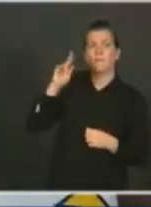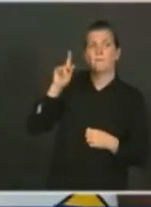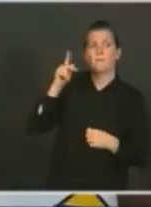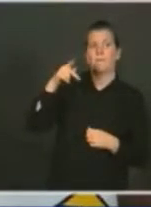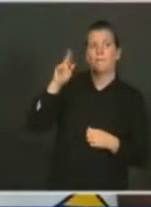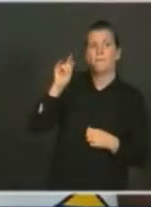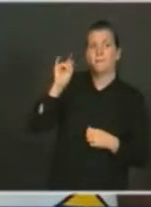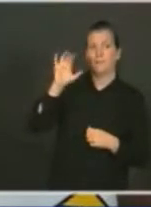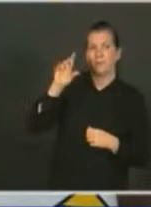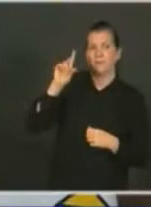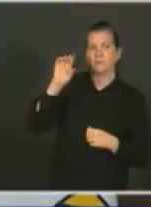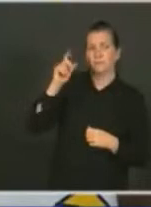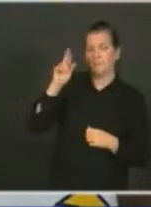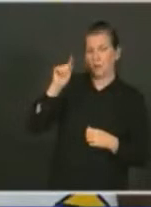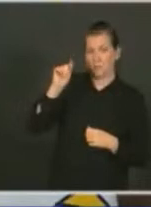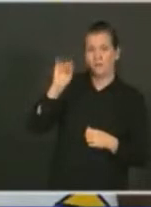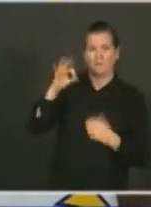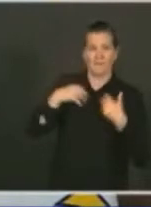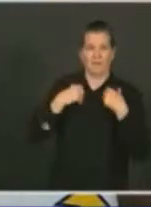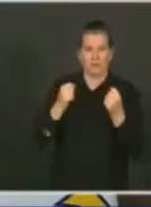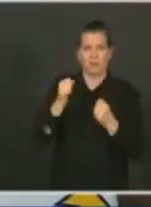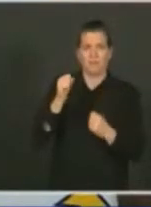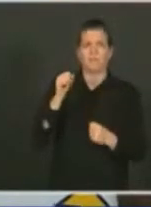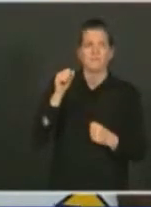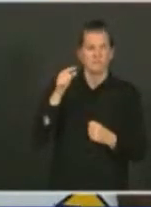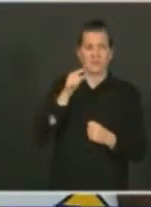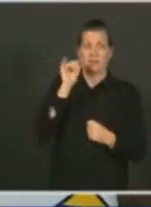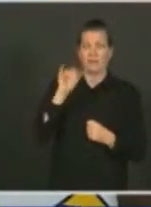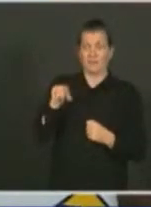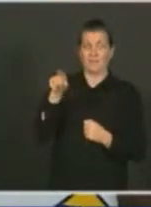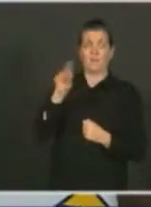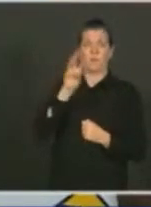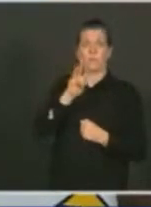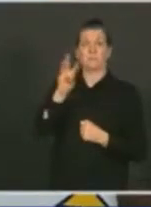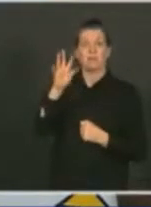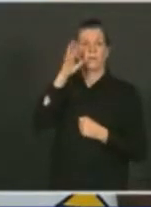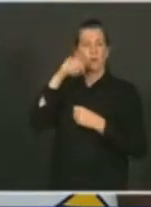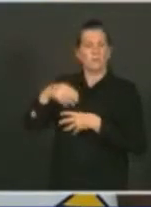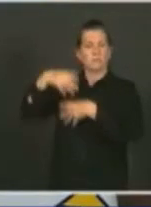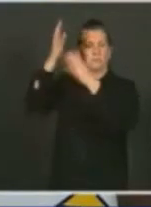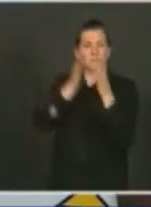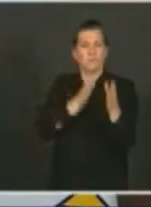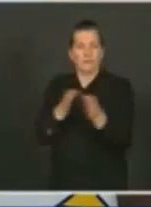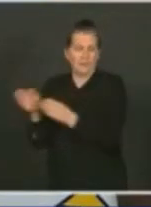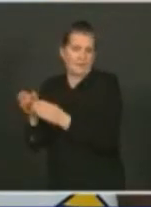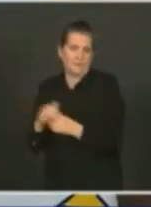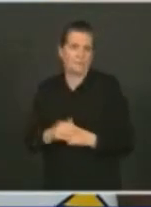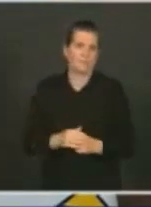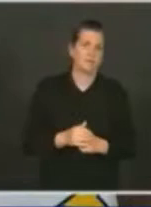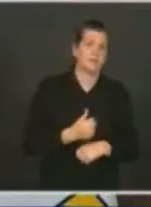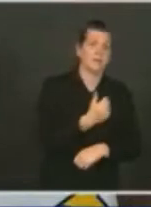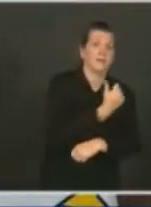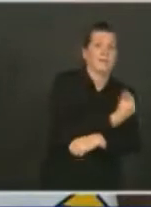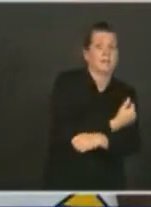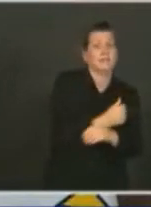vaccine to priority populations in phases based on people's level of